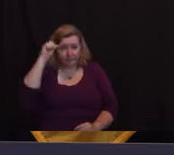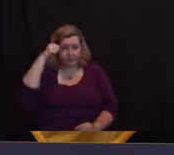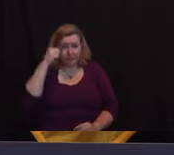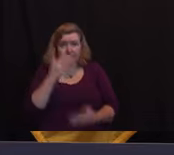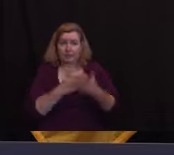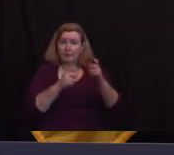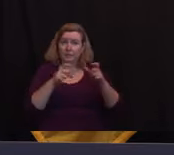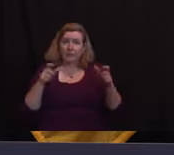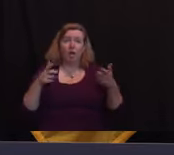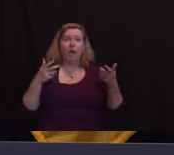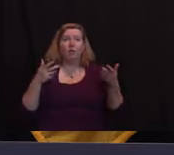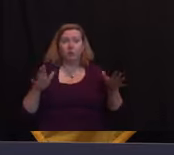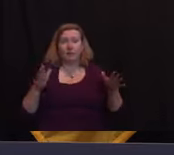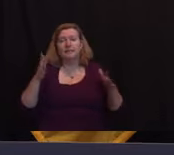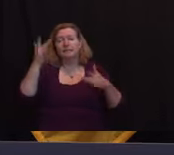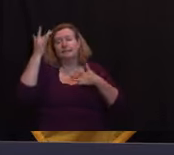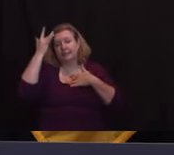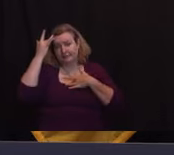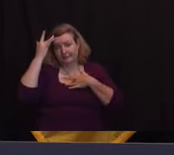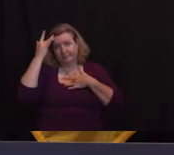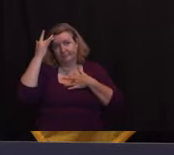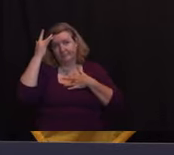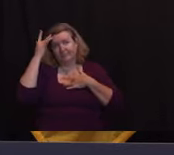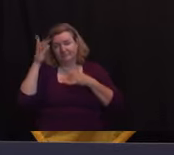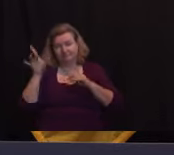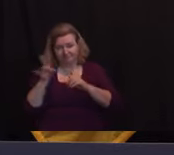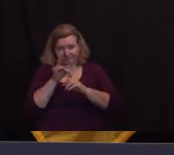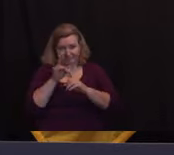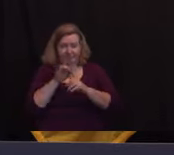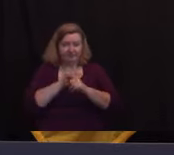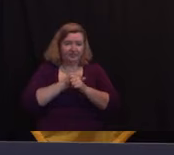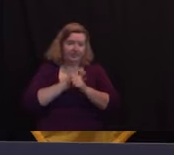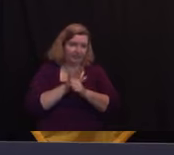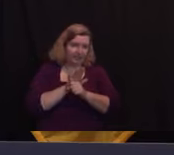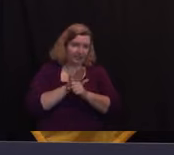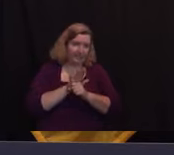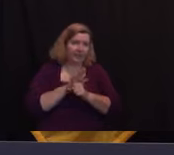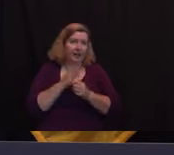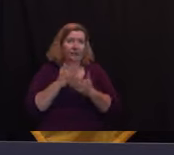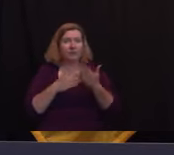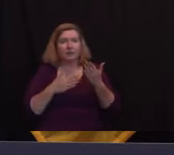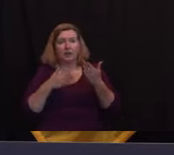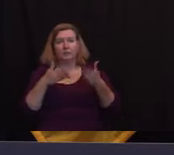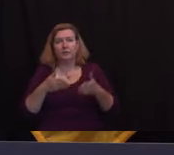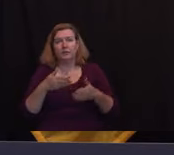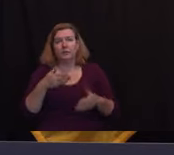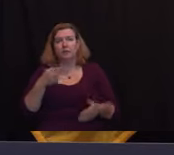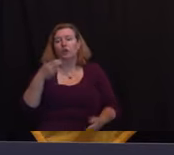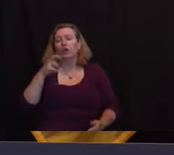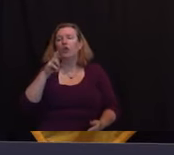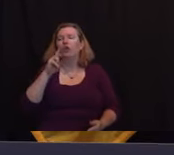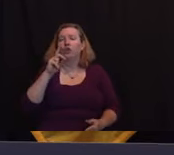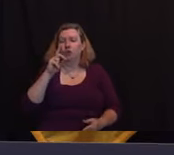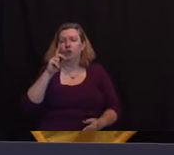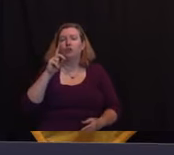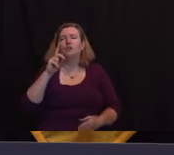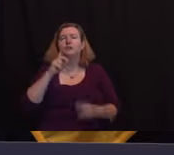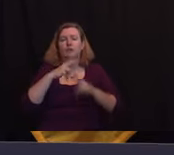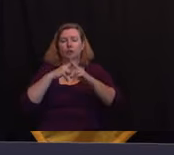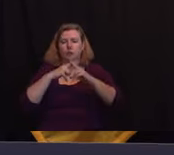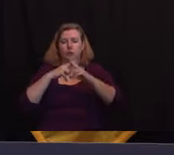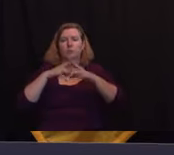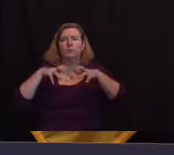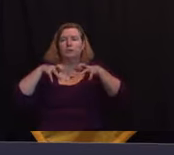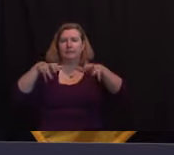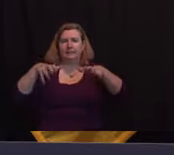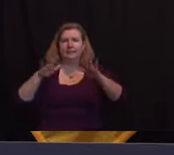had COVID. You've got, we haven't used the phrase herd immunity in a long time, and I think the health officials discourage using that phrase,